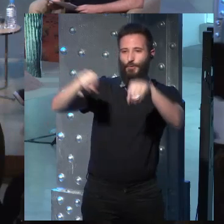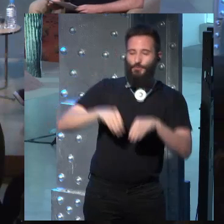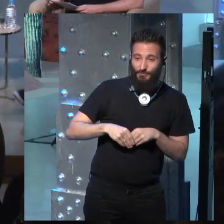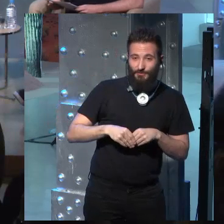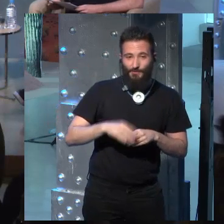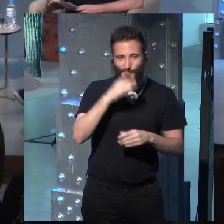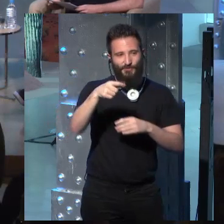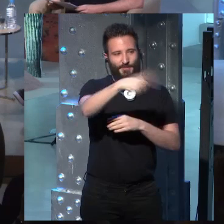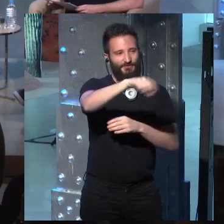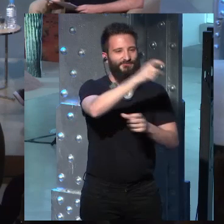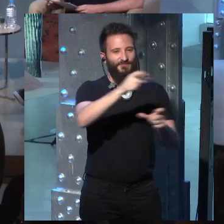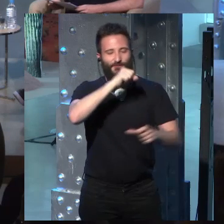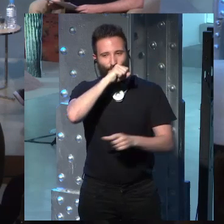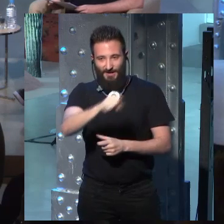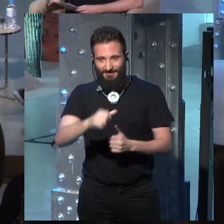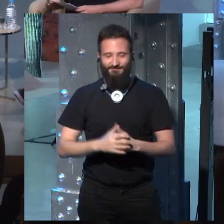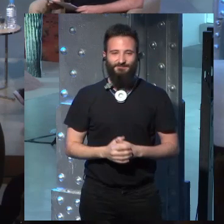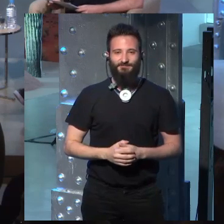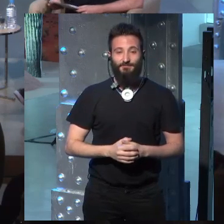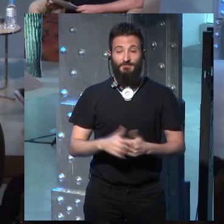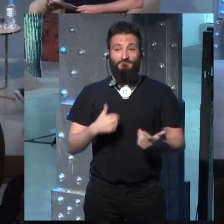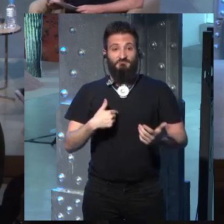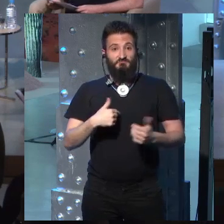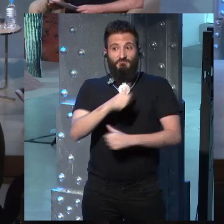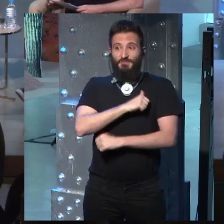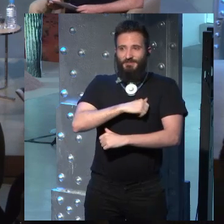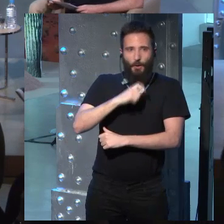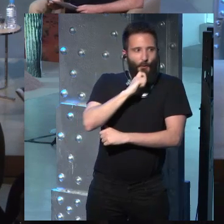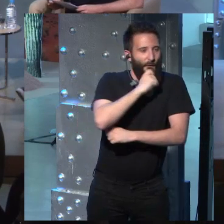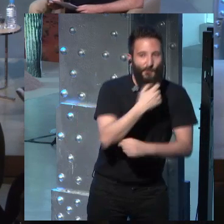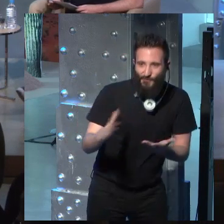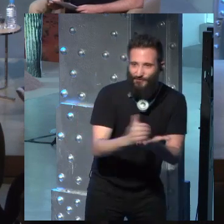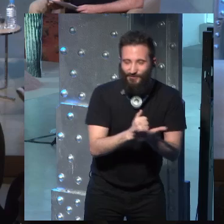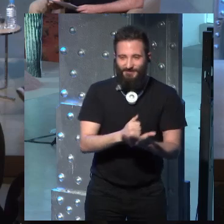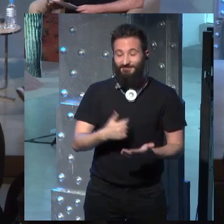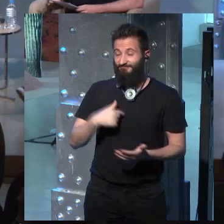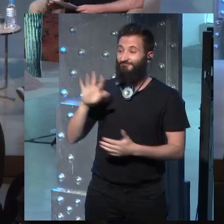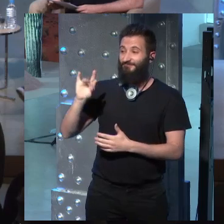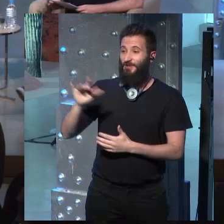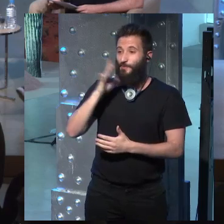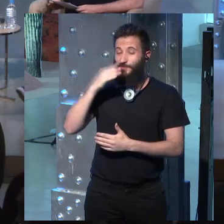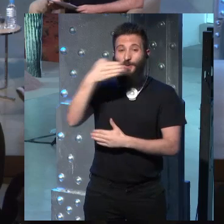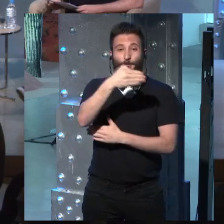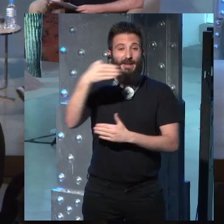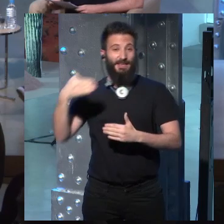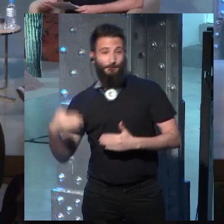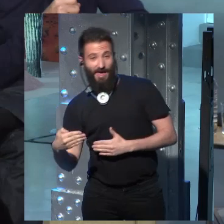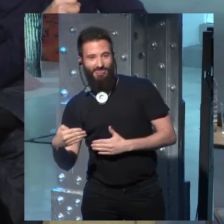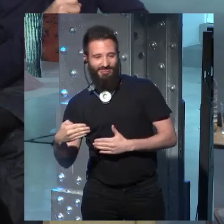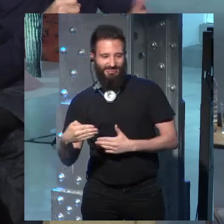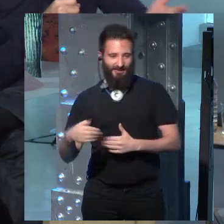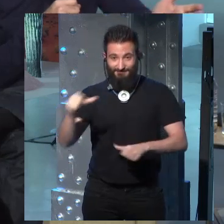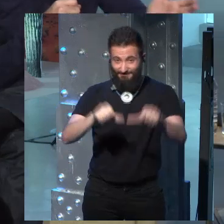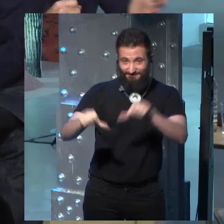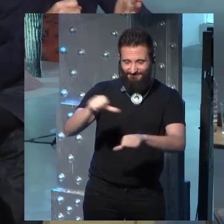so ready for us to be hated. Yeah, because people could just hate you for not being Breaking Bad season 6. I mean, anytime you have something you love and